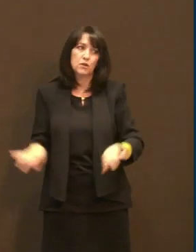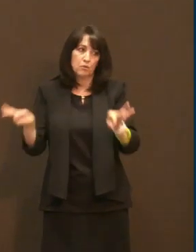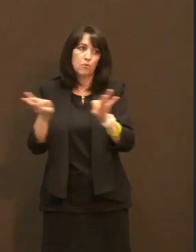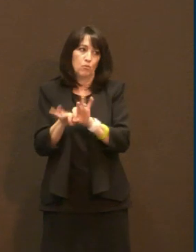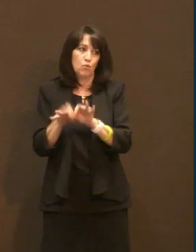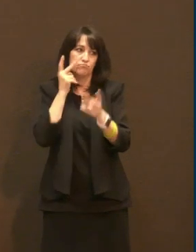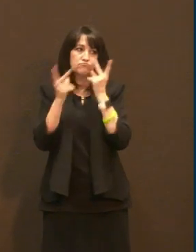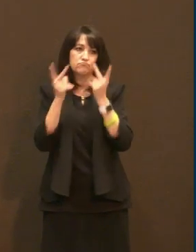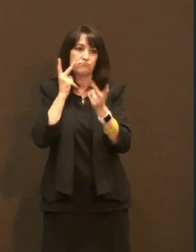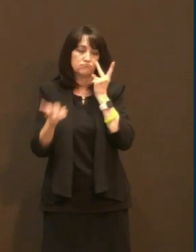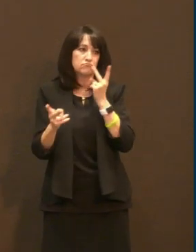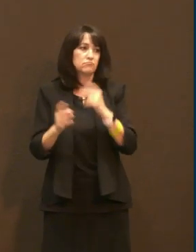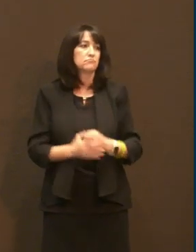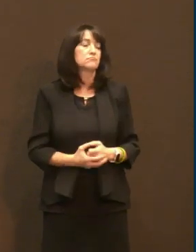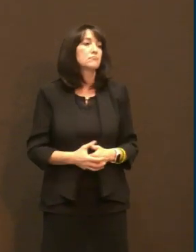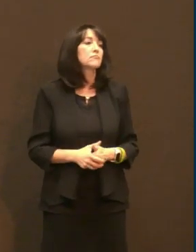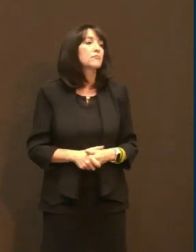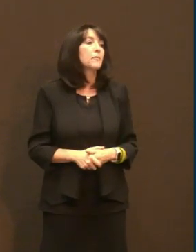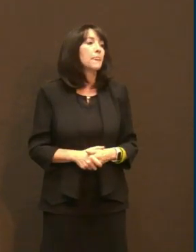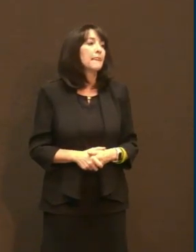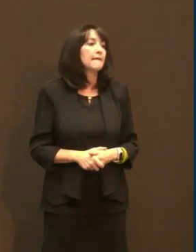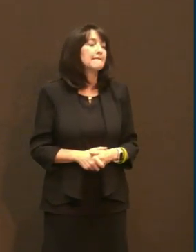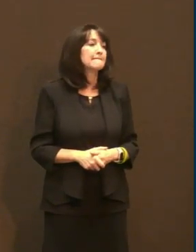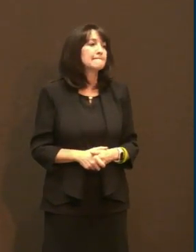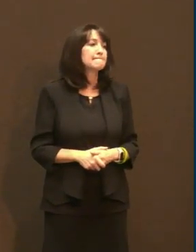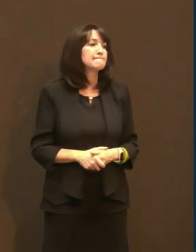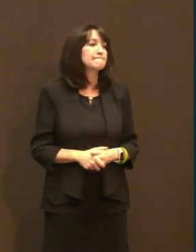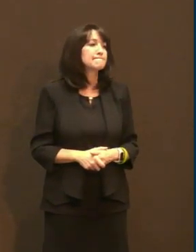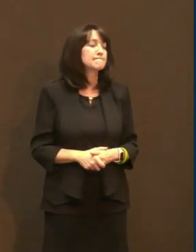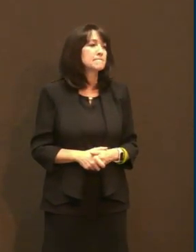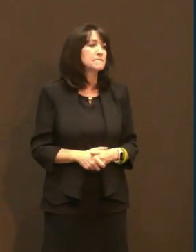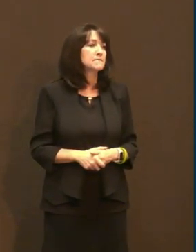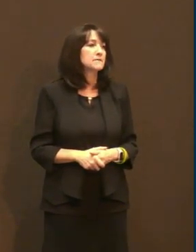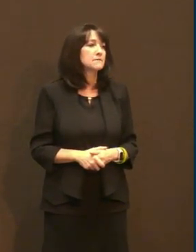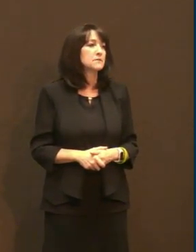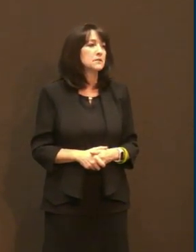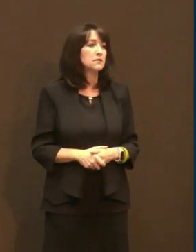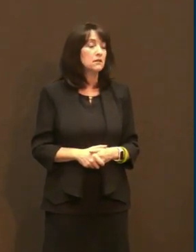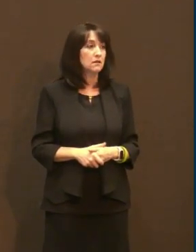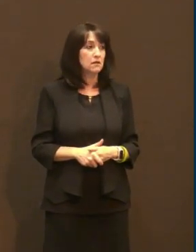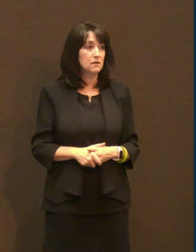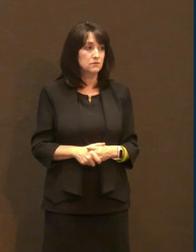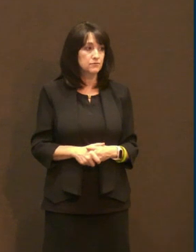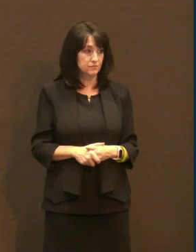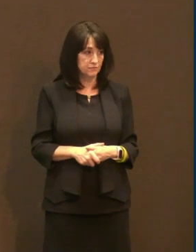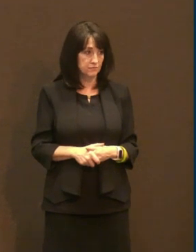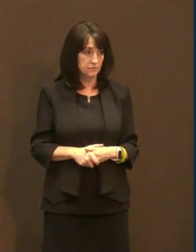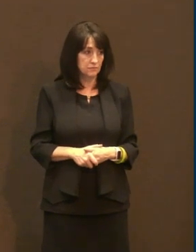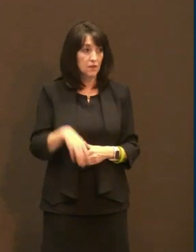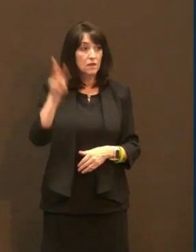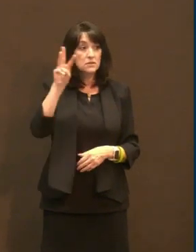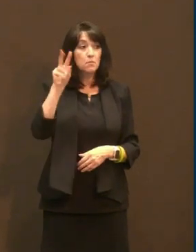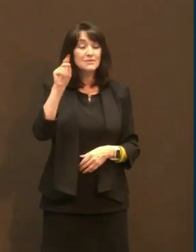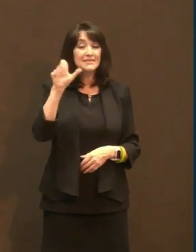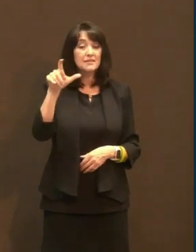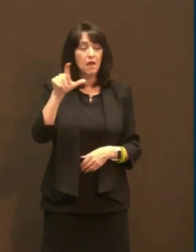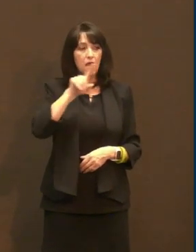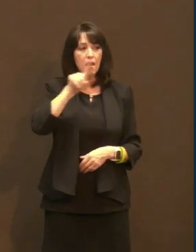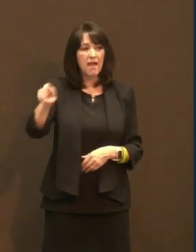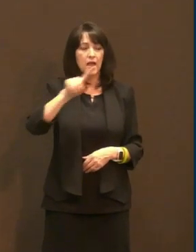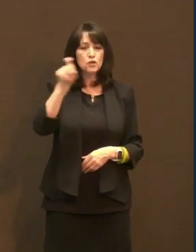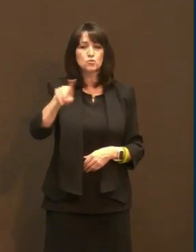We're hearing a lot about contact tracing now. It's kind of one of the key phrases that we're hearing. Amy Cherry at WDEL asks, in terms of